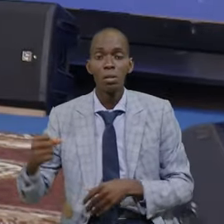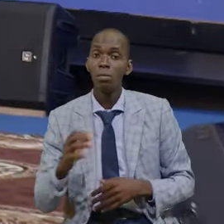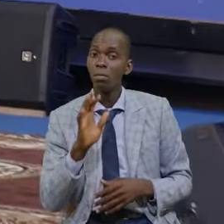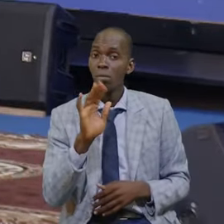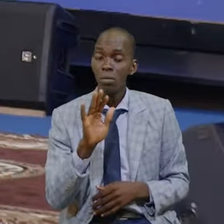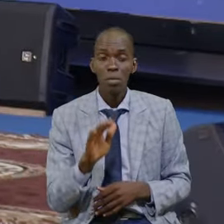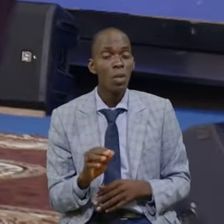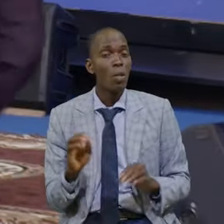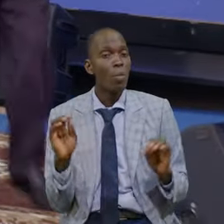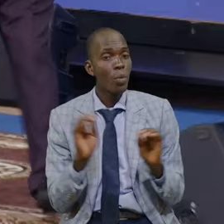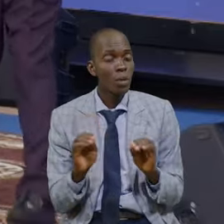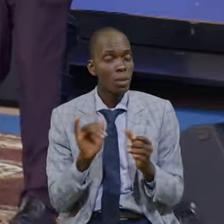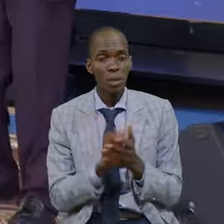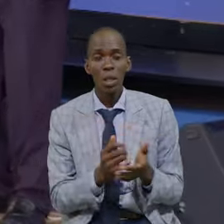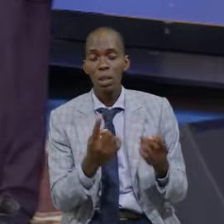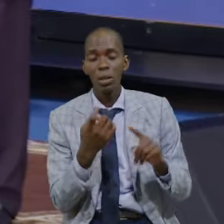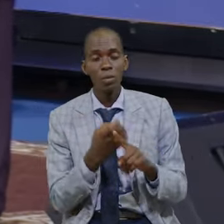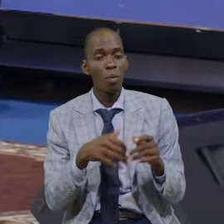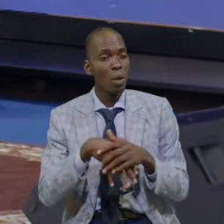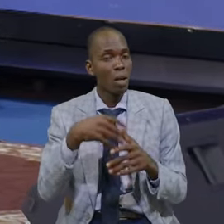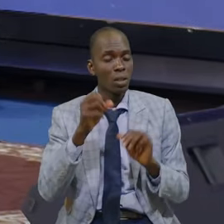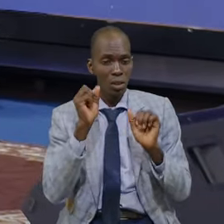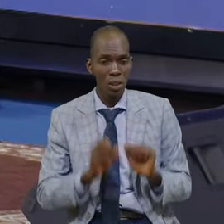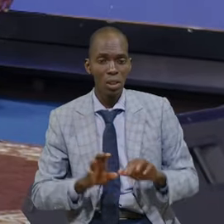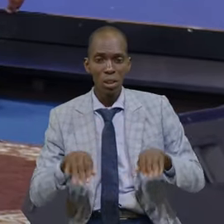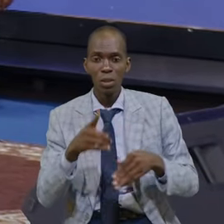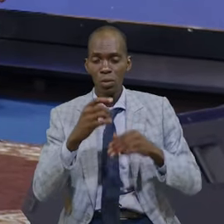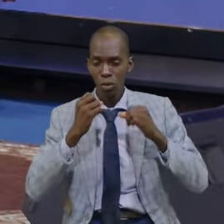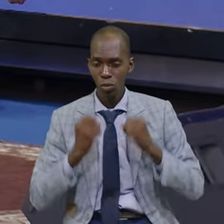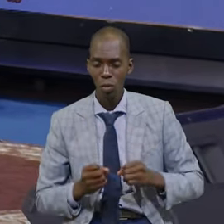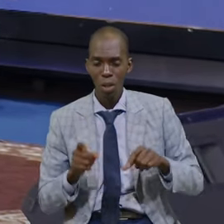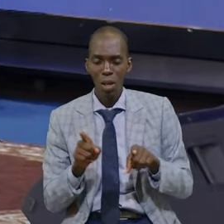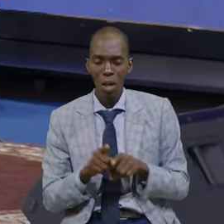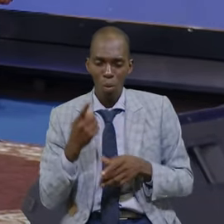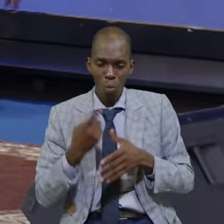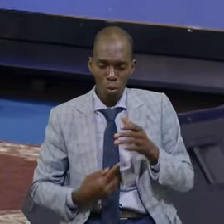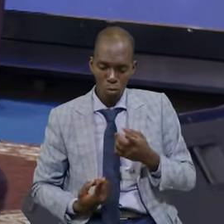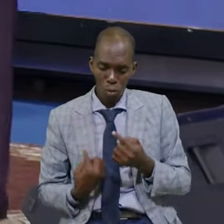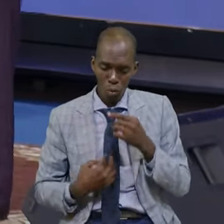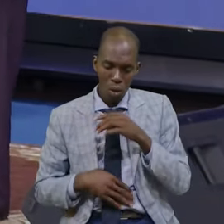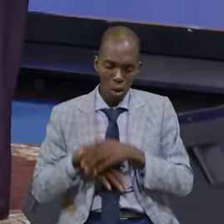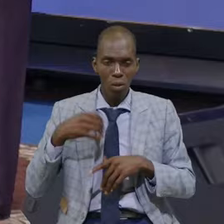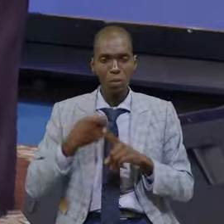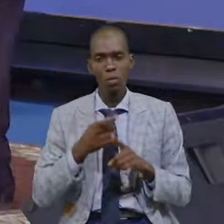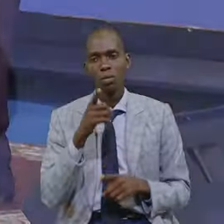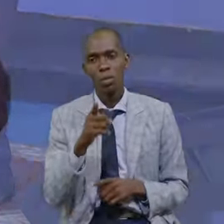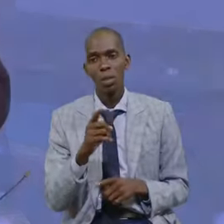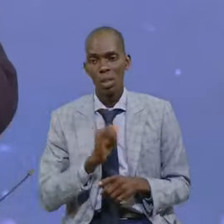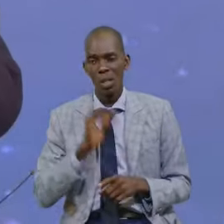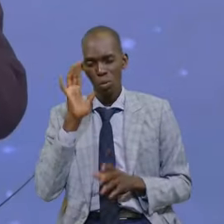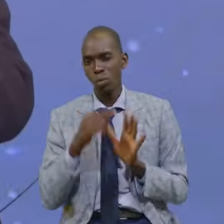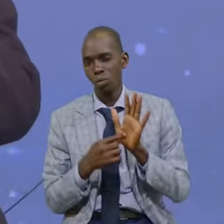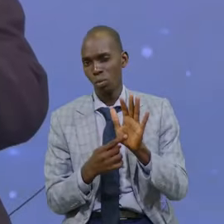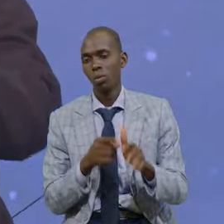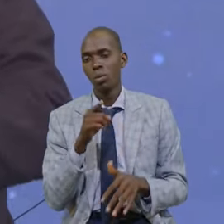that comes from outside can strengthen you as what is inside you. I'll show you. When Christ,